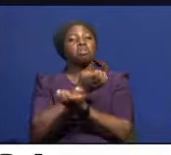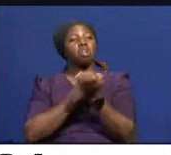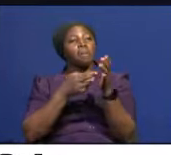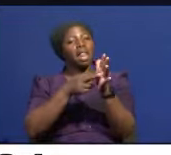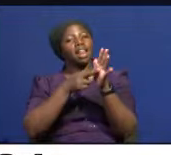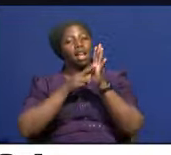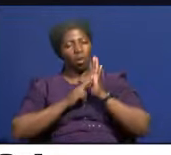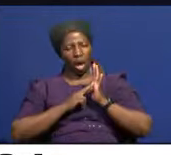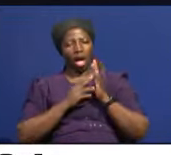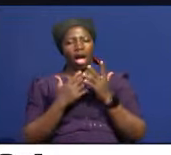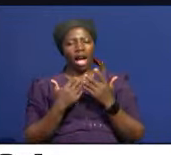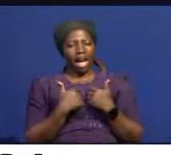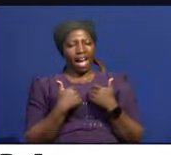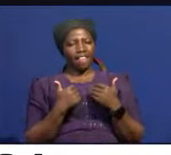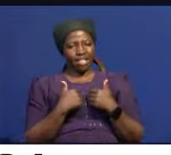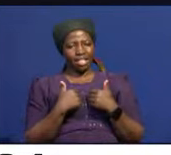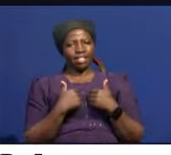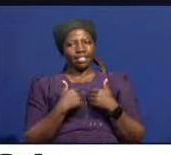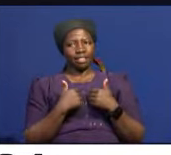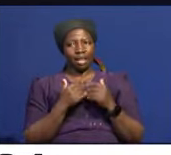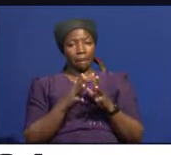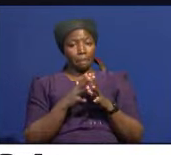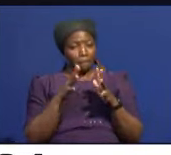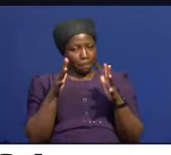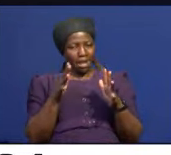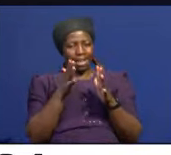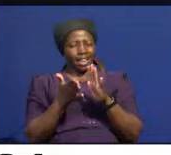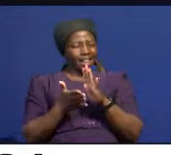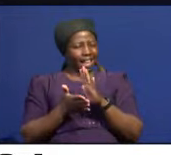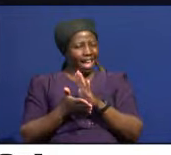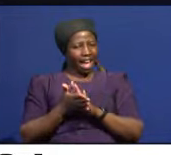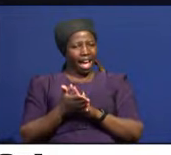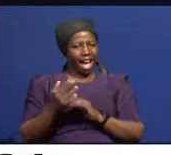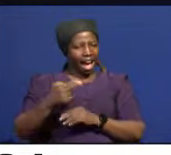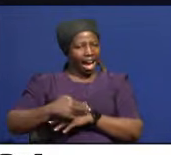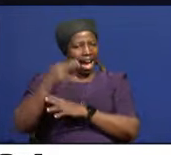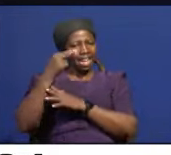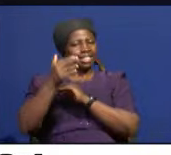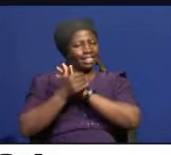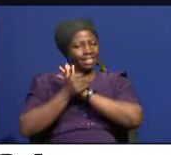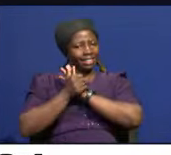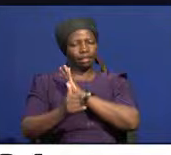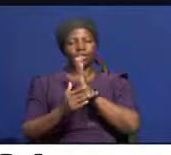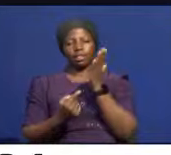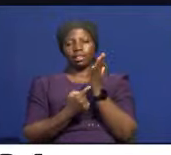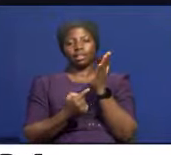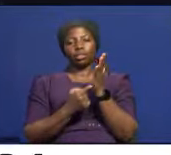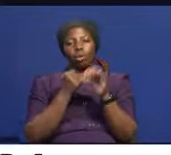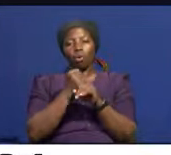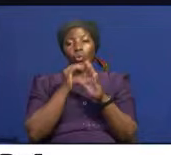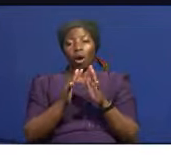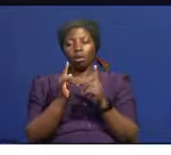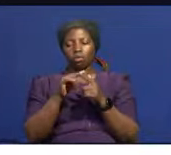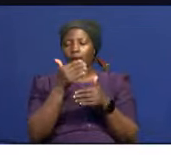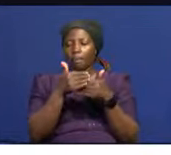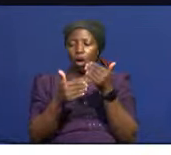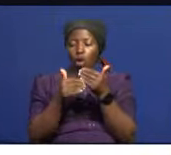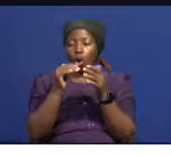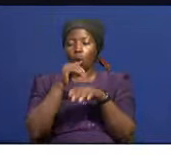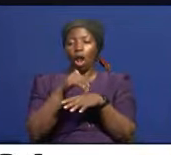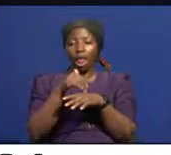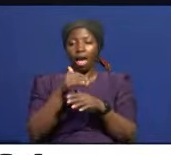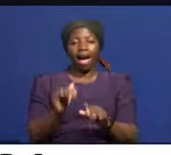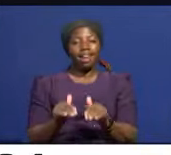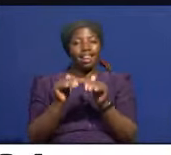the presence of a sizable and highly skilled digital workforce to build on advances in digital